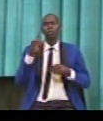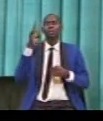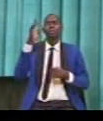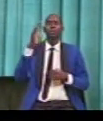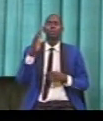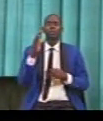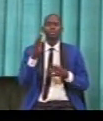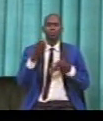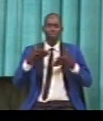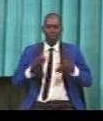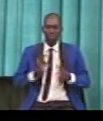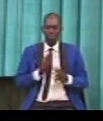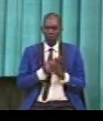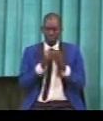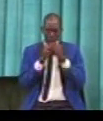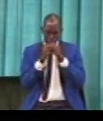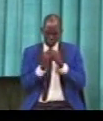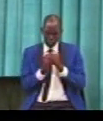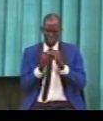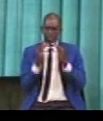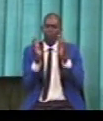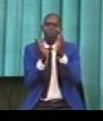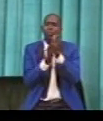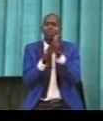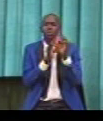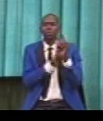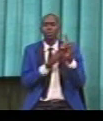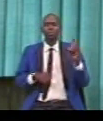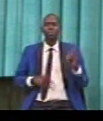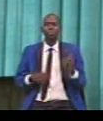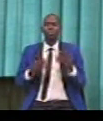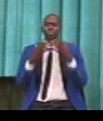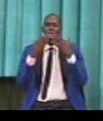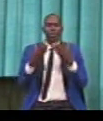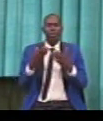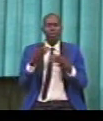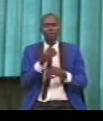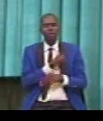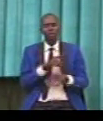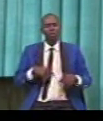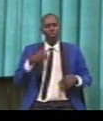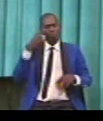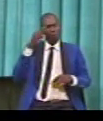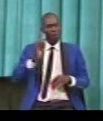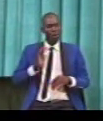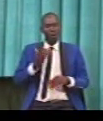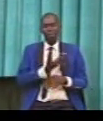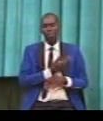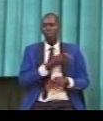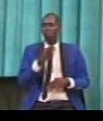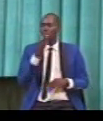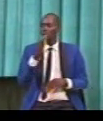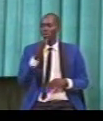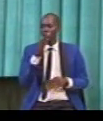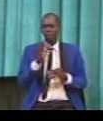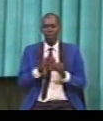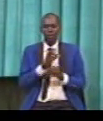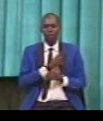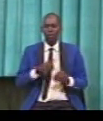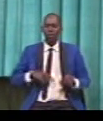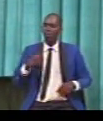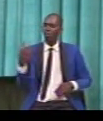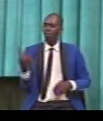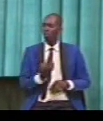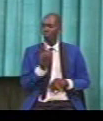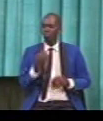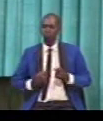Let's worship the Lord. Let's praise the Lord. Let's thank the Lord for our mother in the Lord. ever supportive,